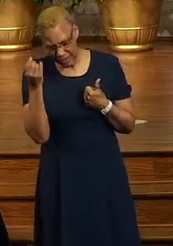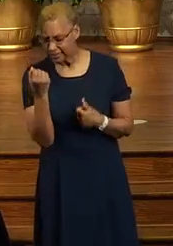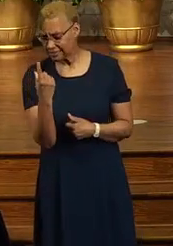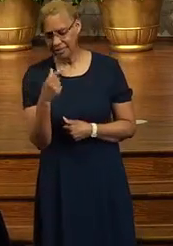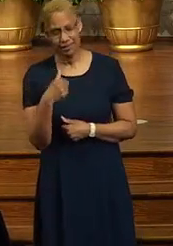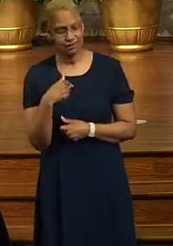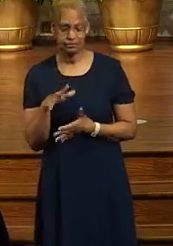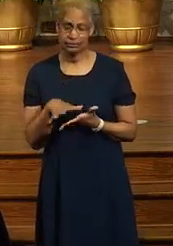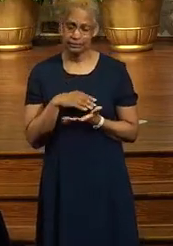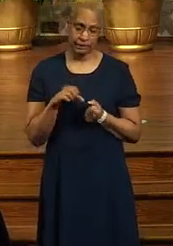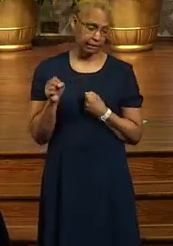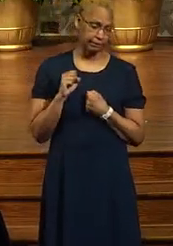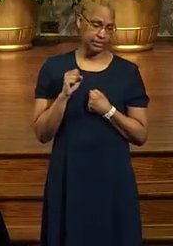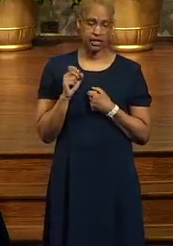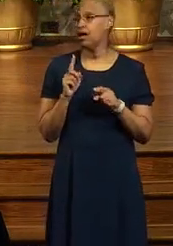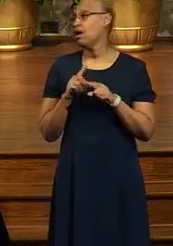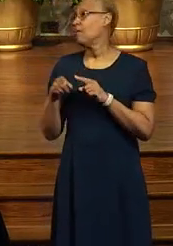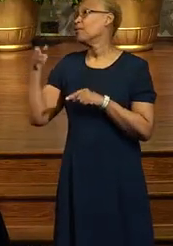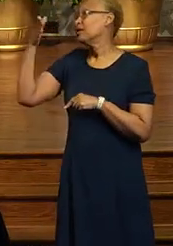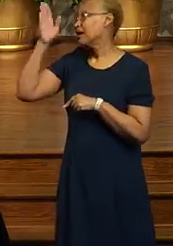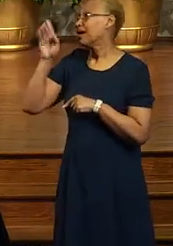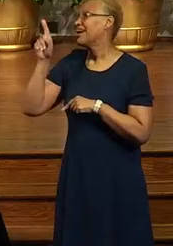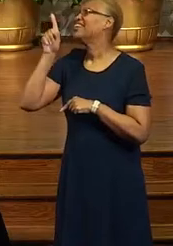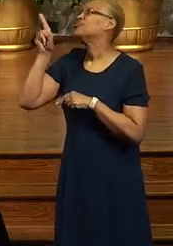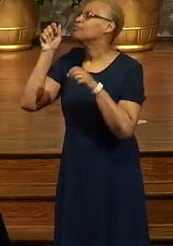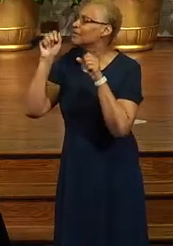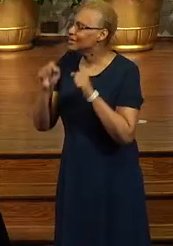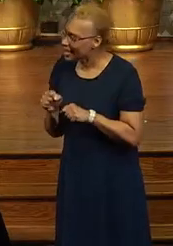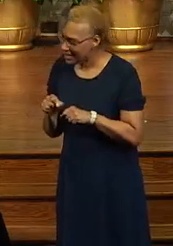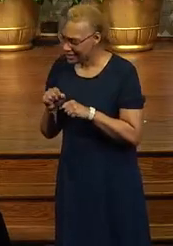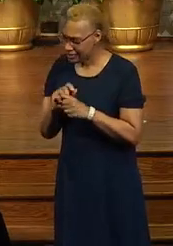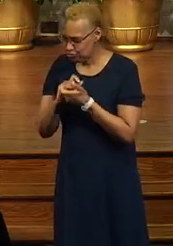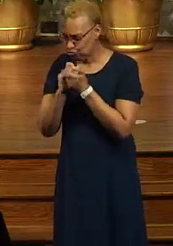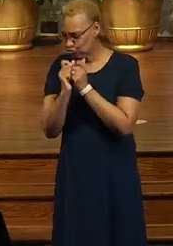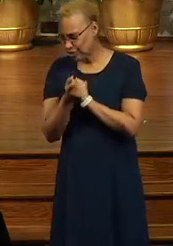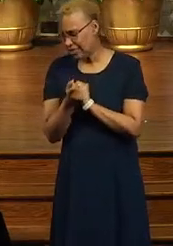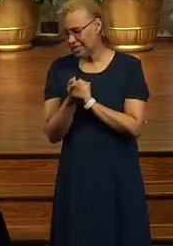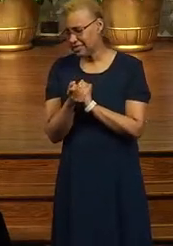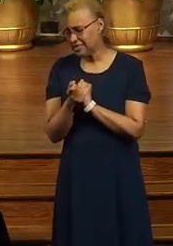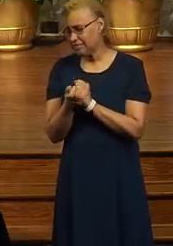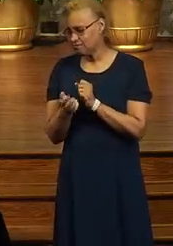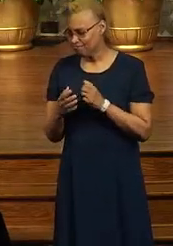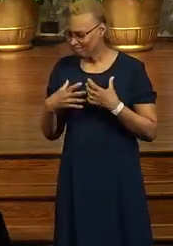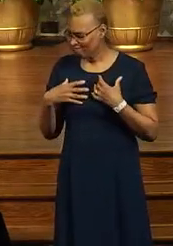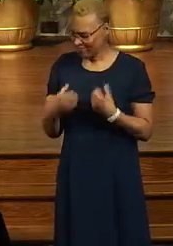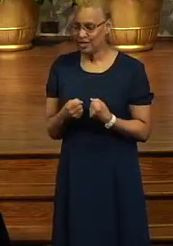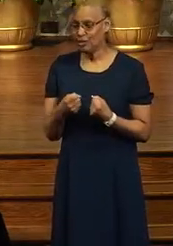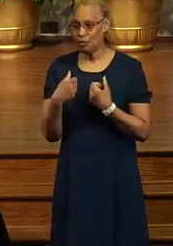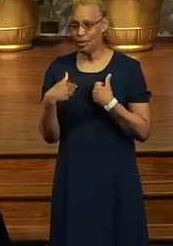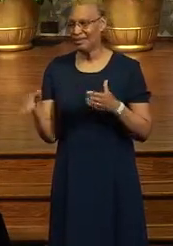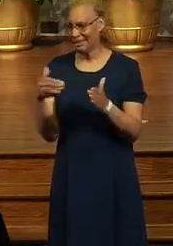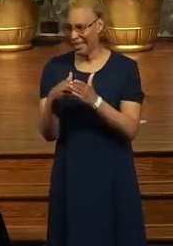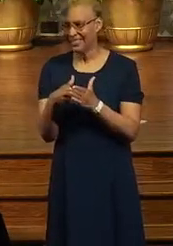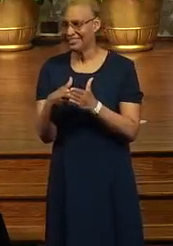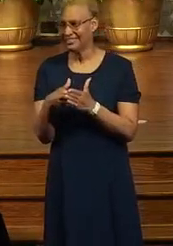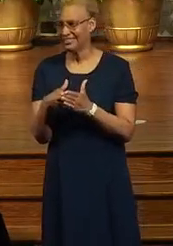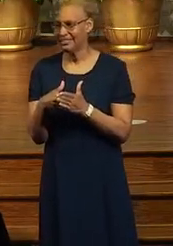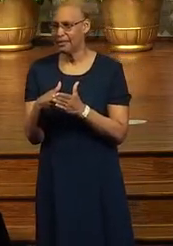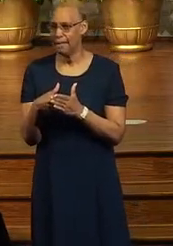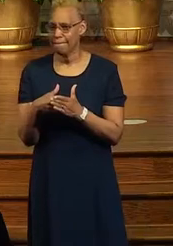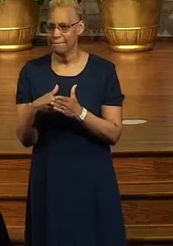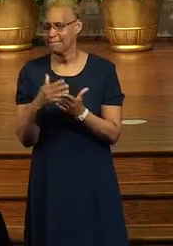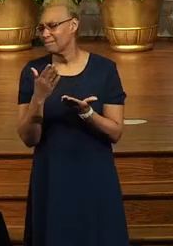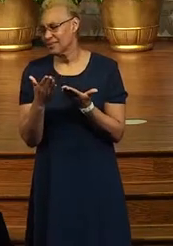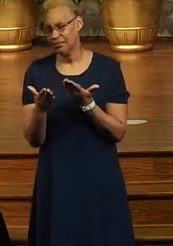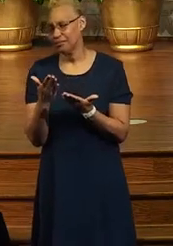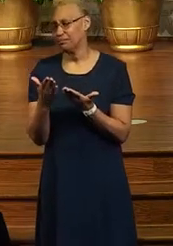but oh God, you can make me over again. And then,